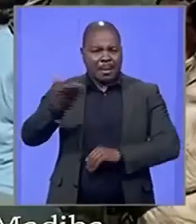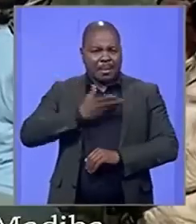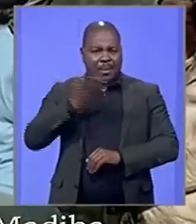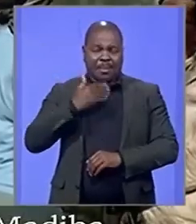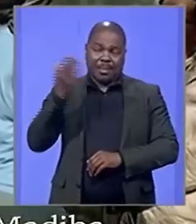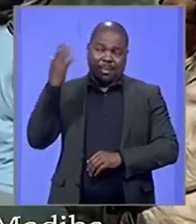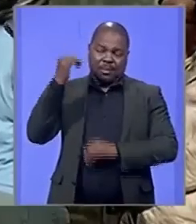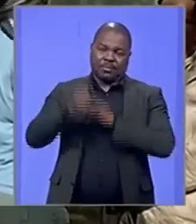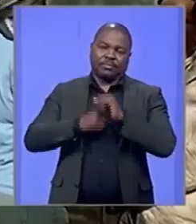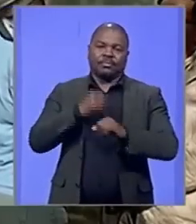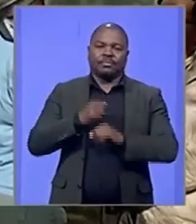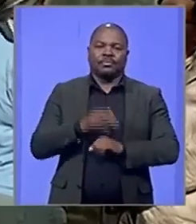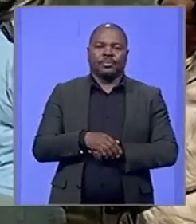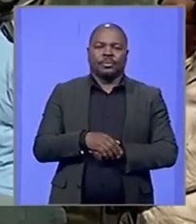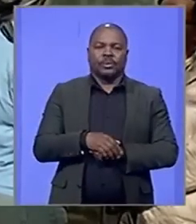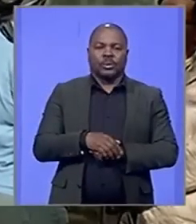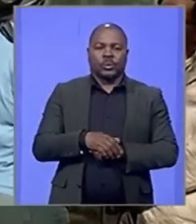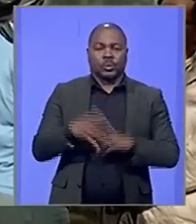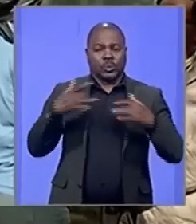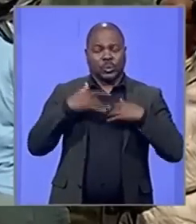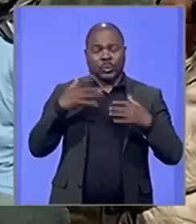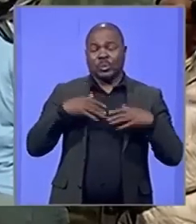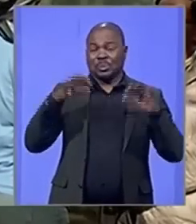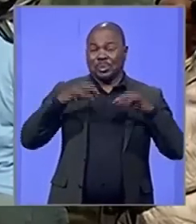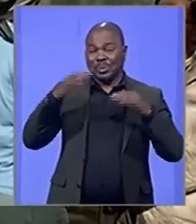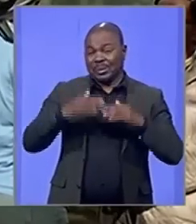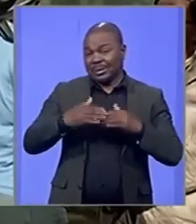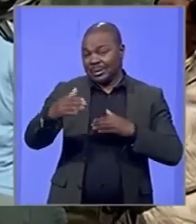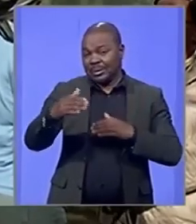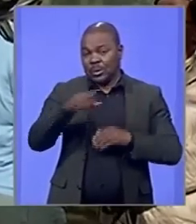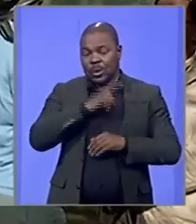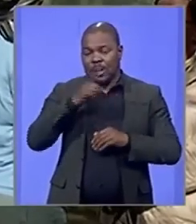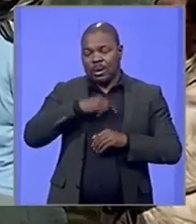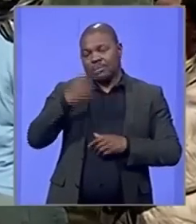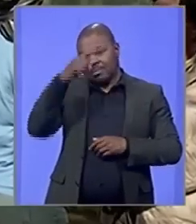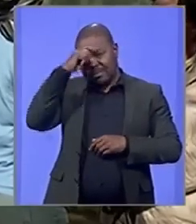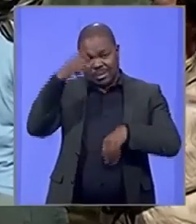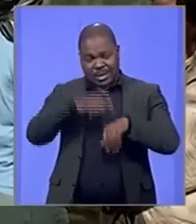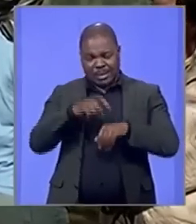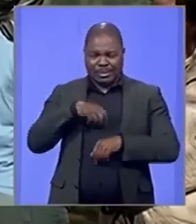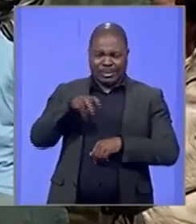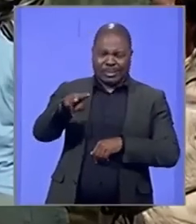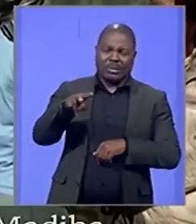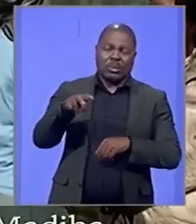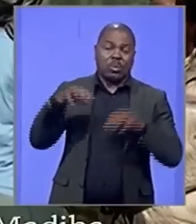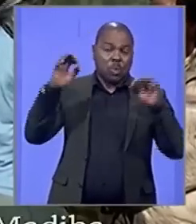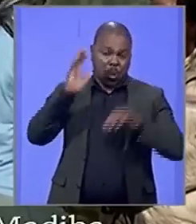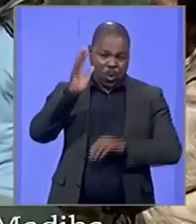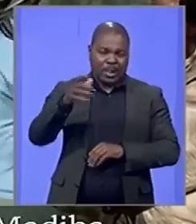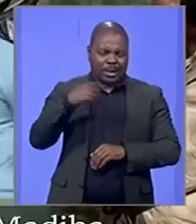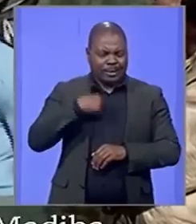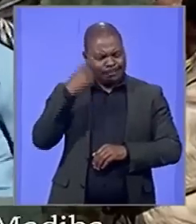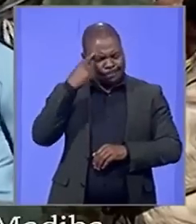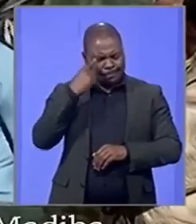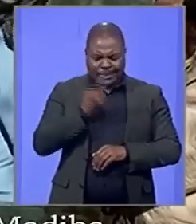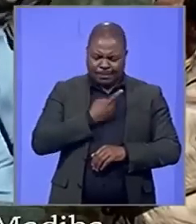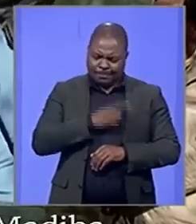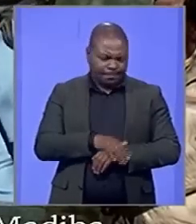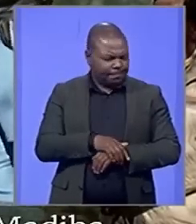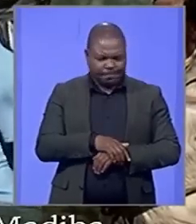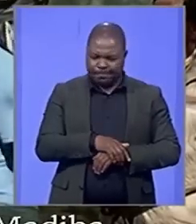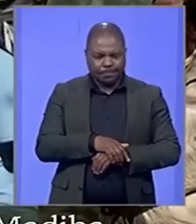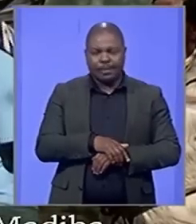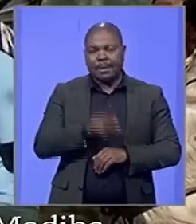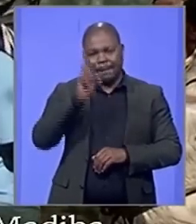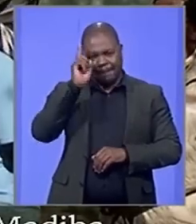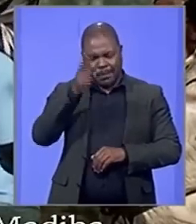ke dipula tse tlang tse matla ha re ana konyane ya selemo. Ka utlwa e le hore ke qobelleha hore le nna